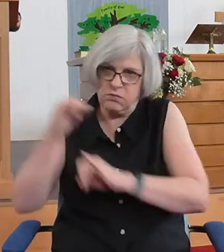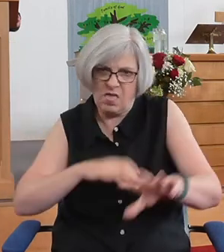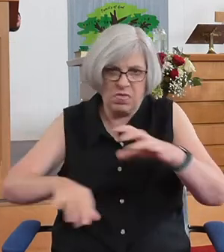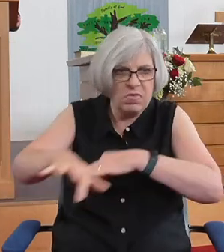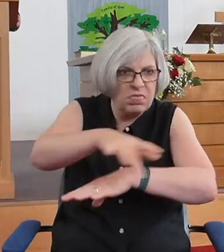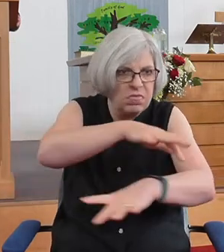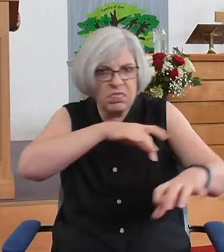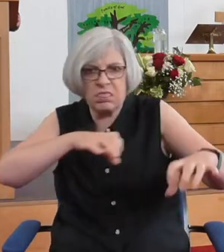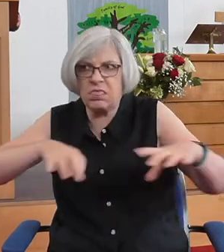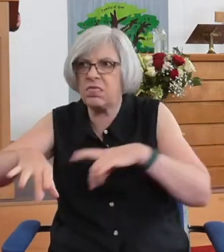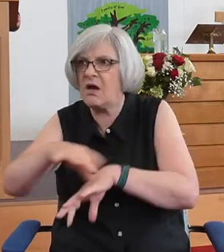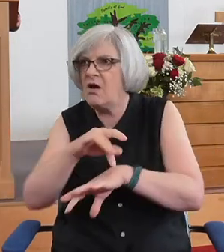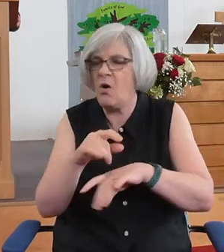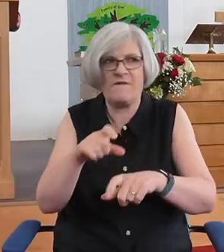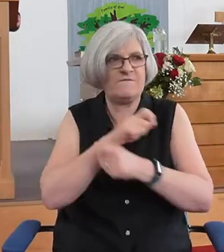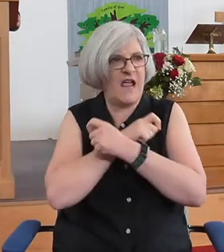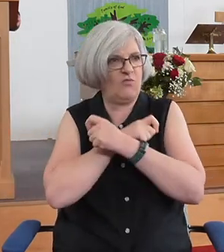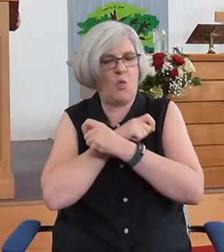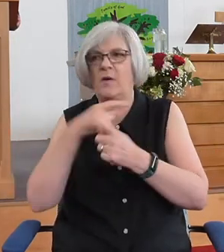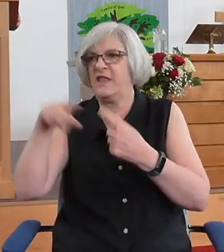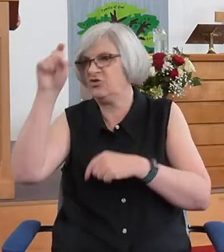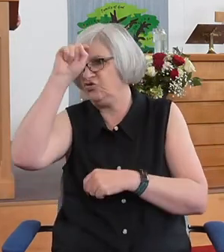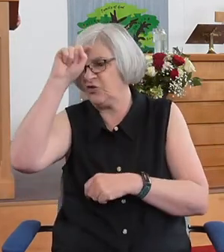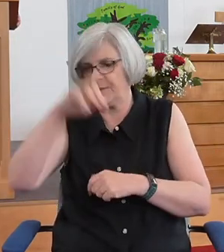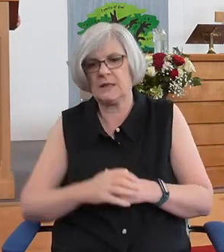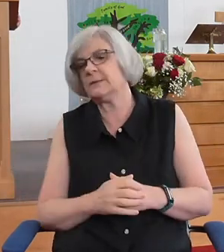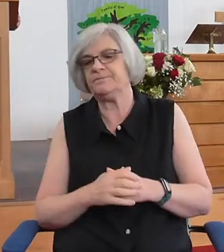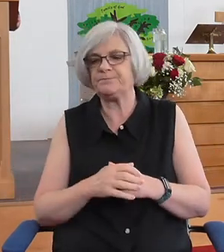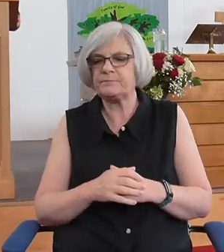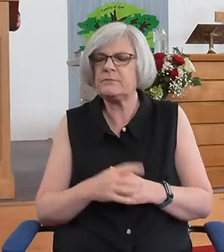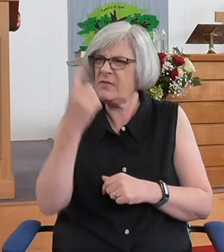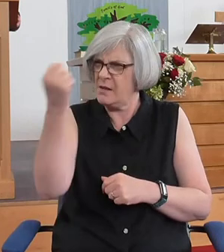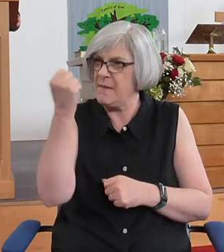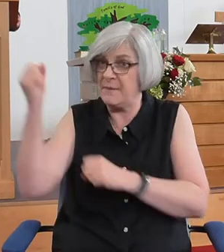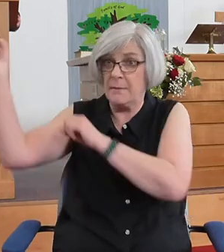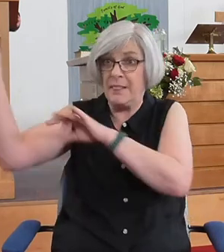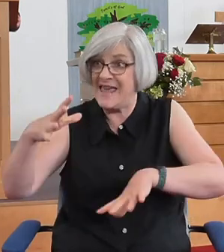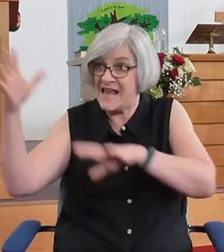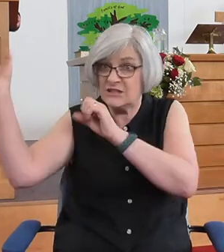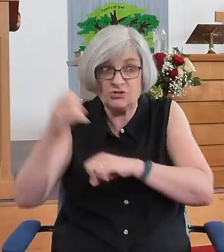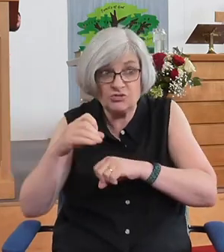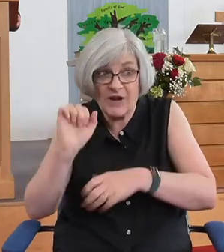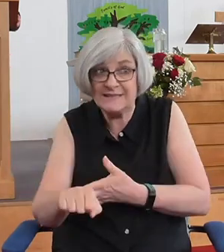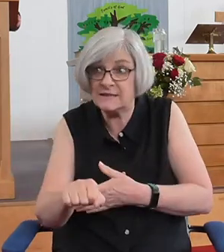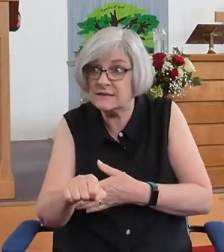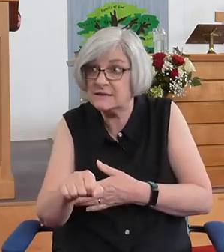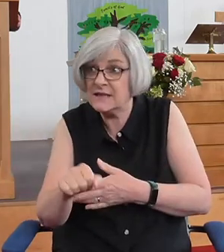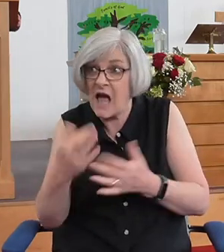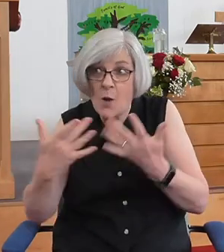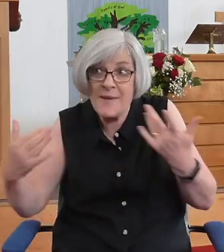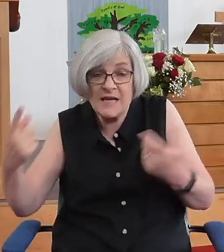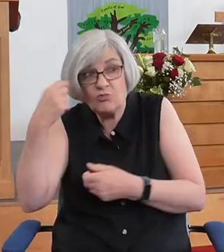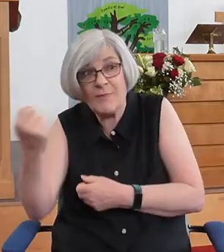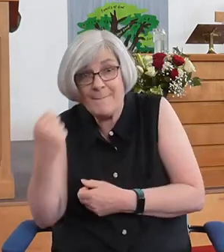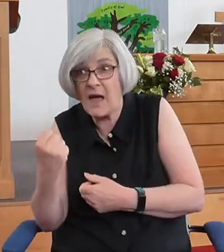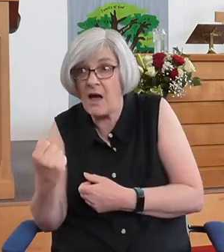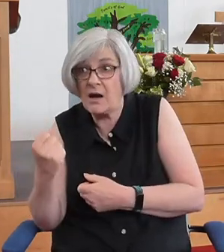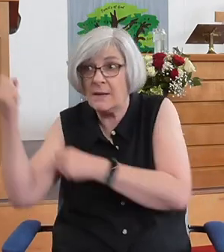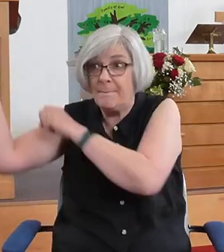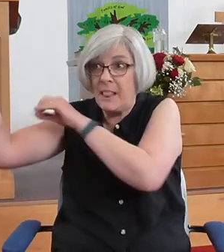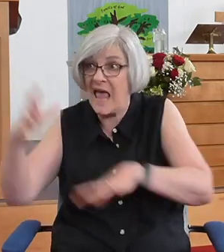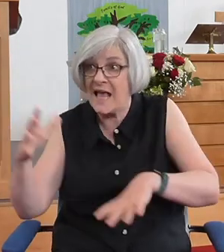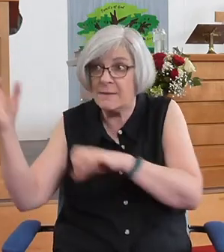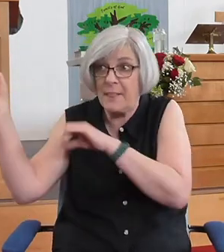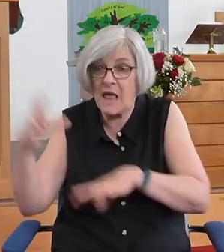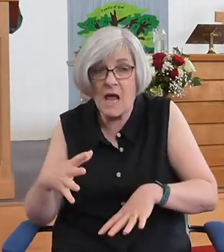and the Egyptians. Well, we all remember the plagues, don't we? So how many can you remember?